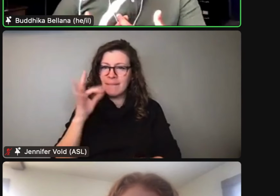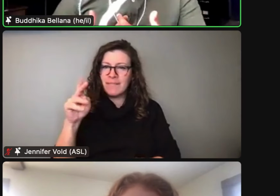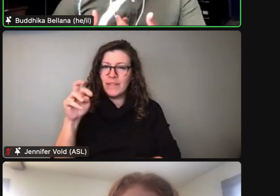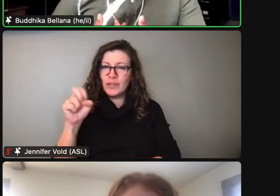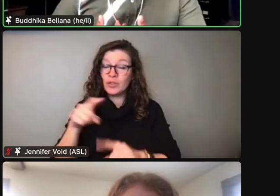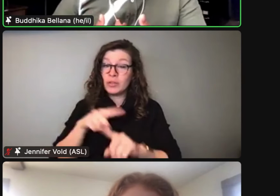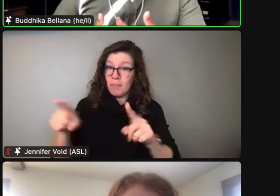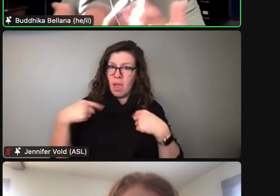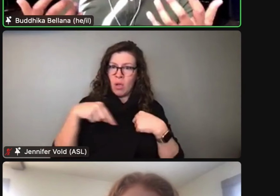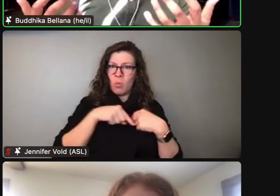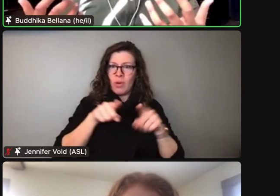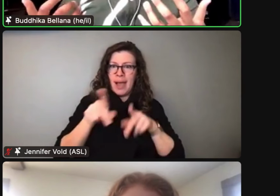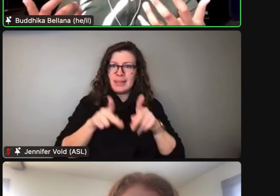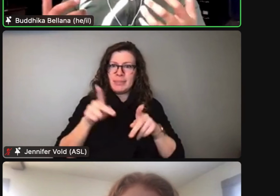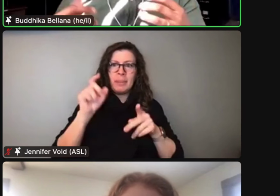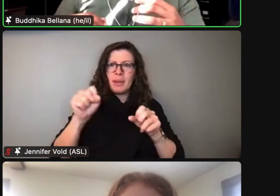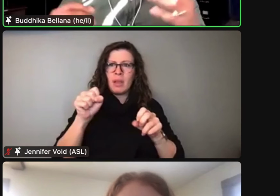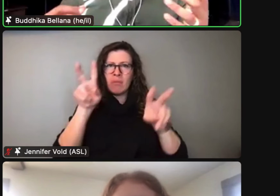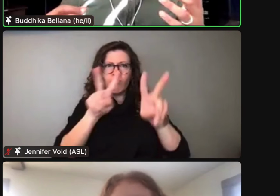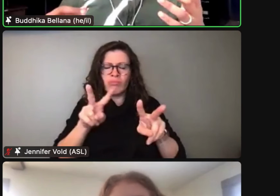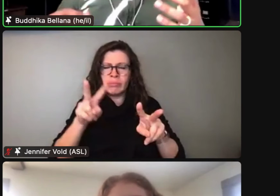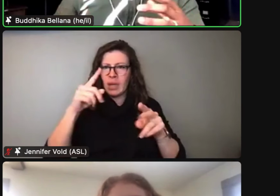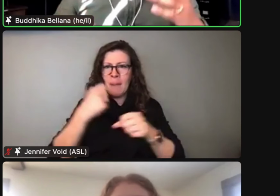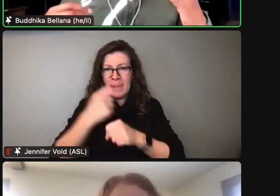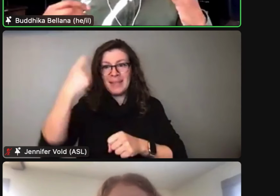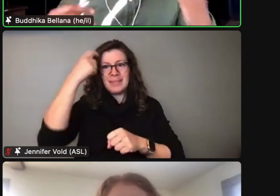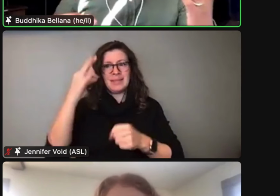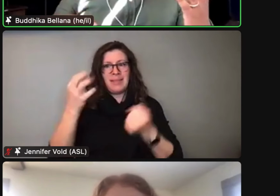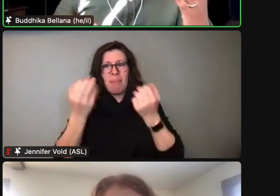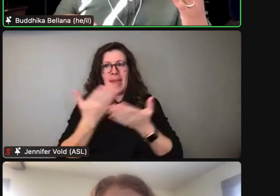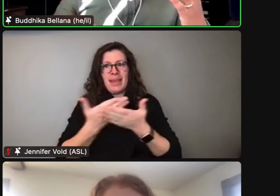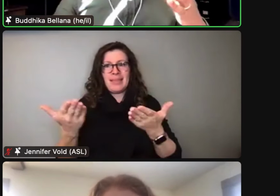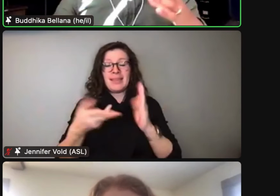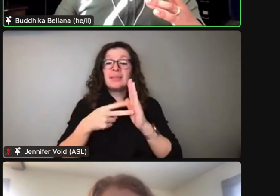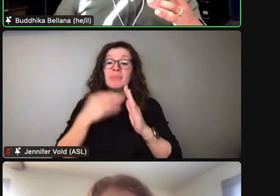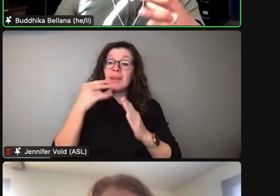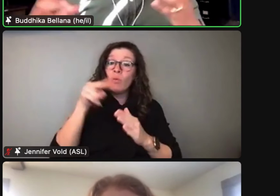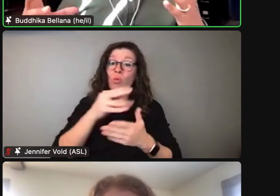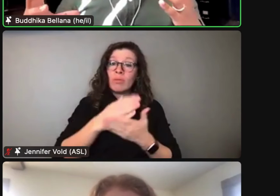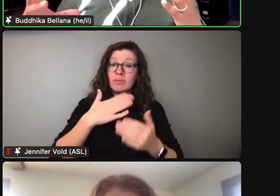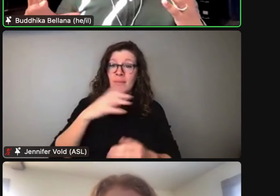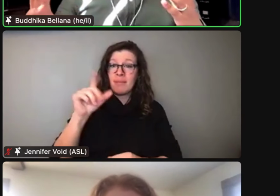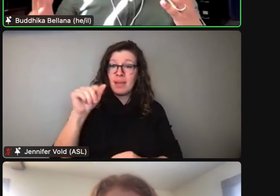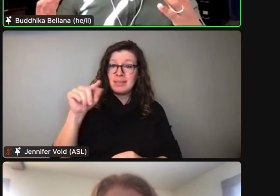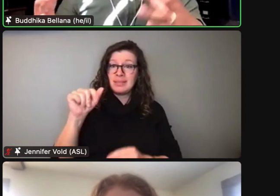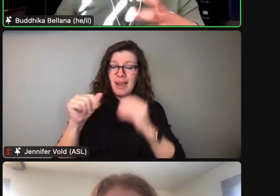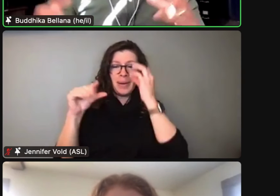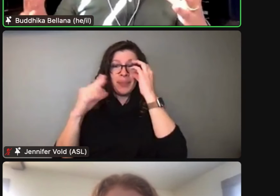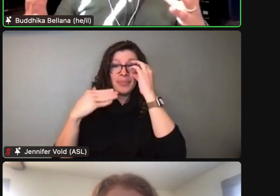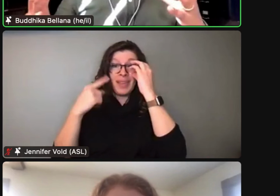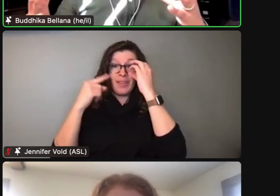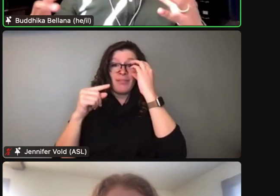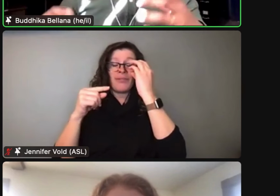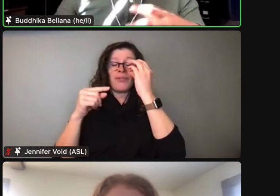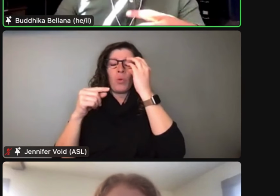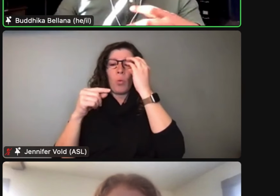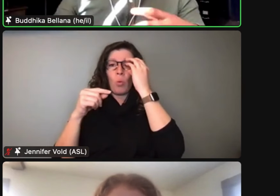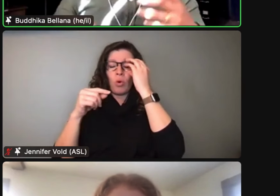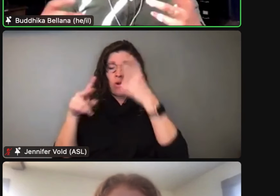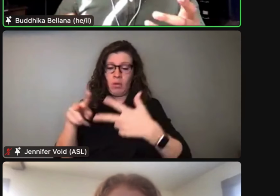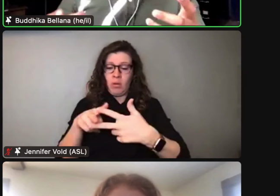make sense of tons of things. So if you were to look at some of the data that I presented, even for the word scrambled condition or the sentence